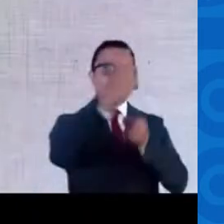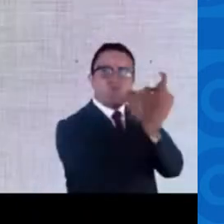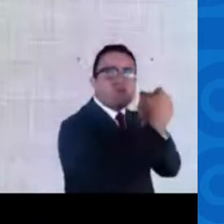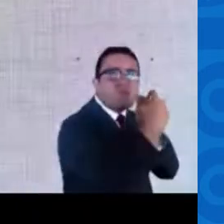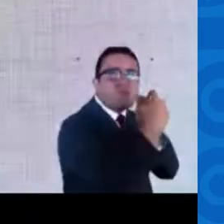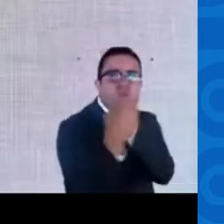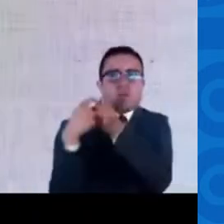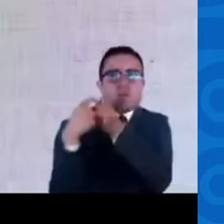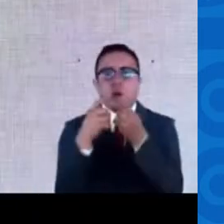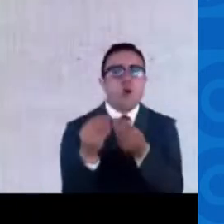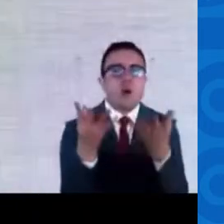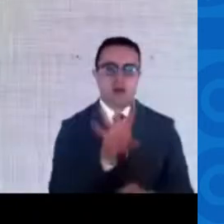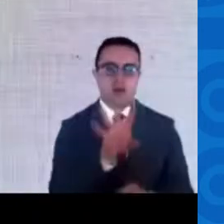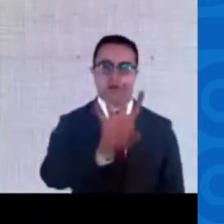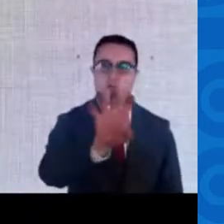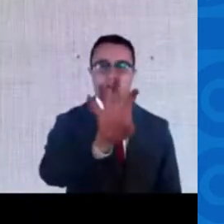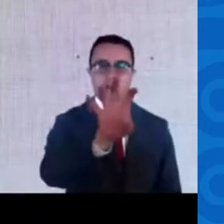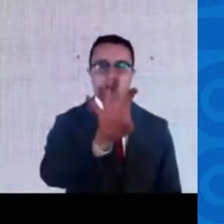this pact will be